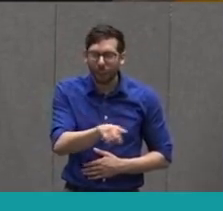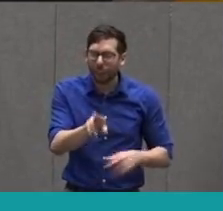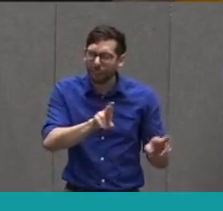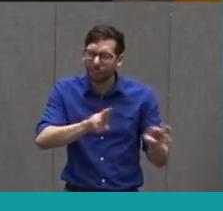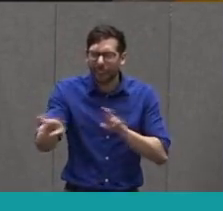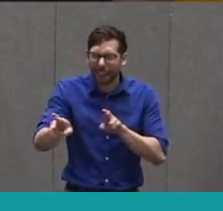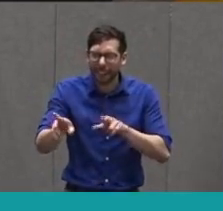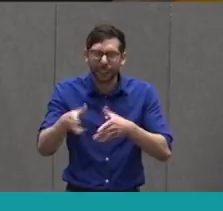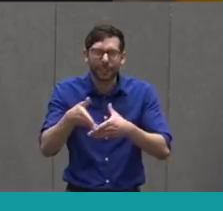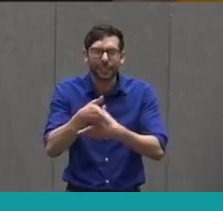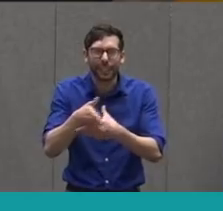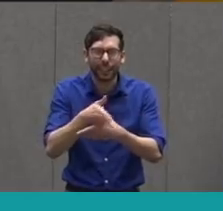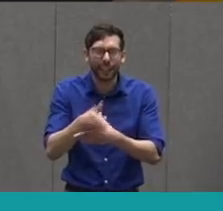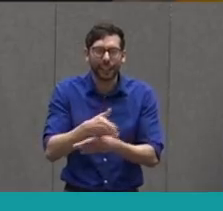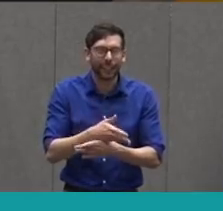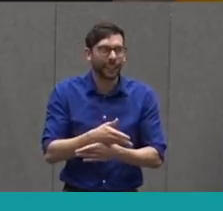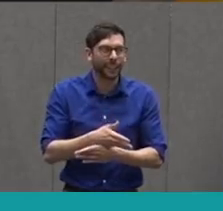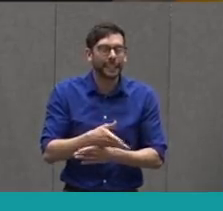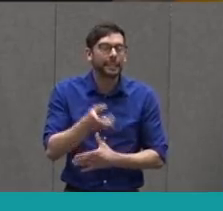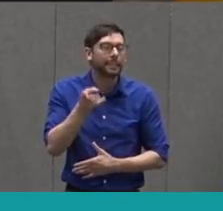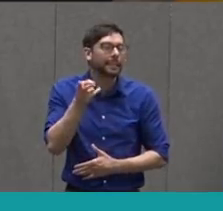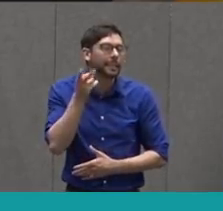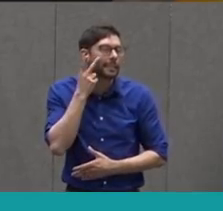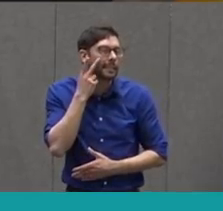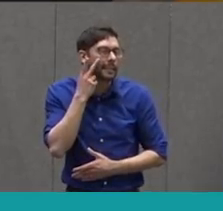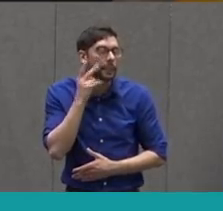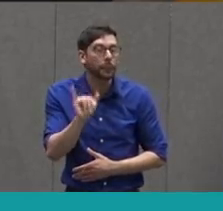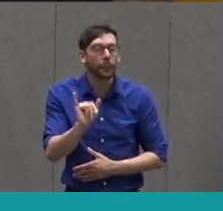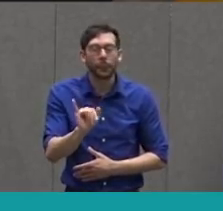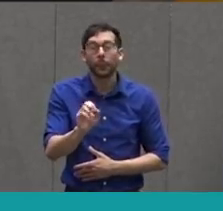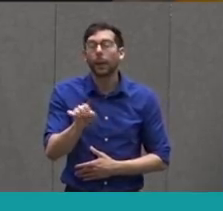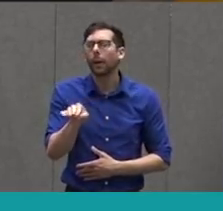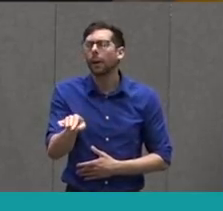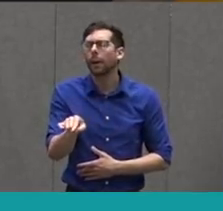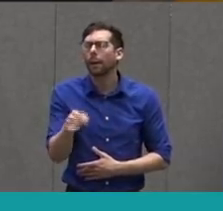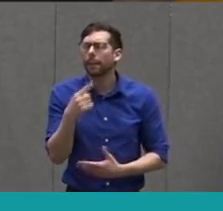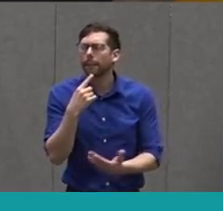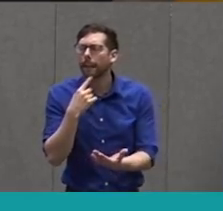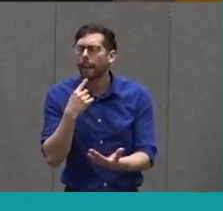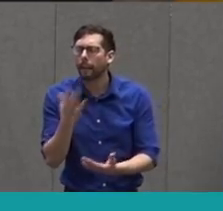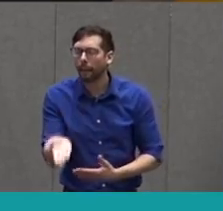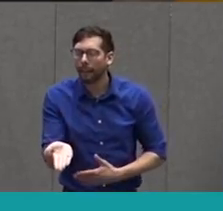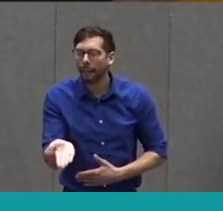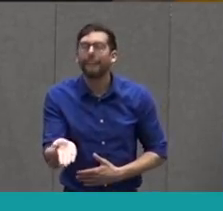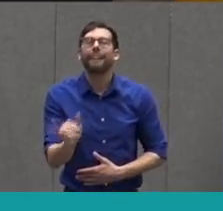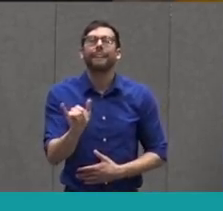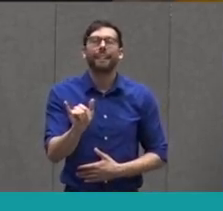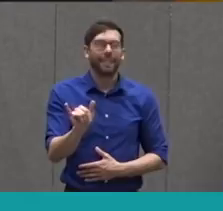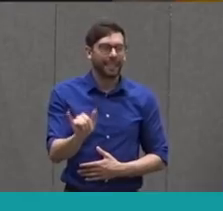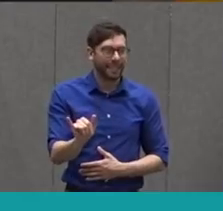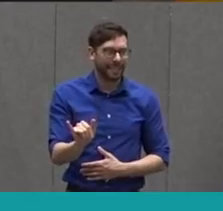see. Oh, okay. What did you say? Oh, you said